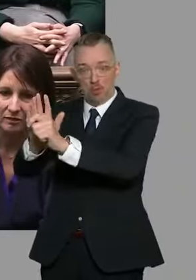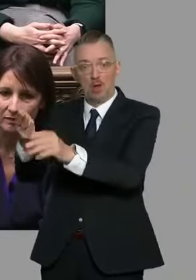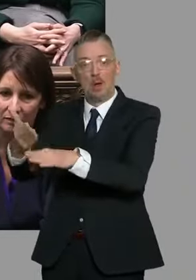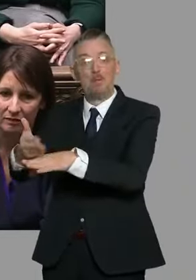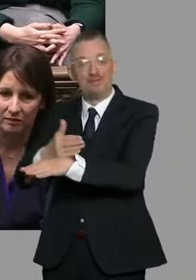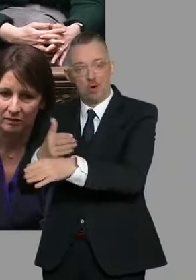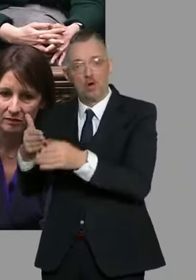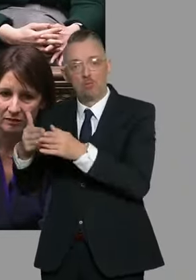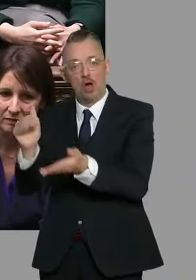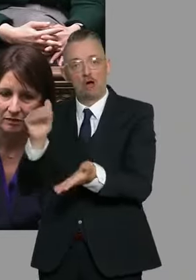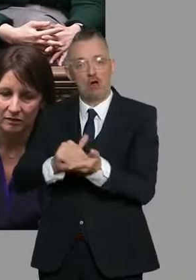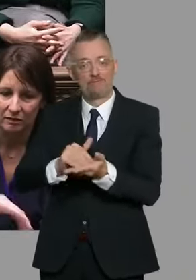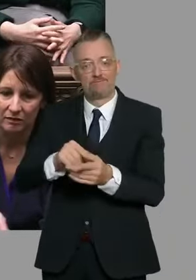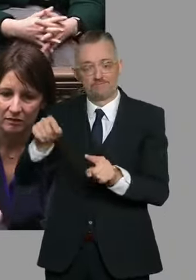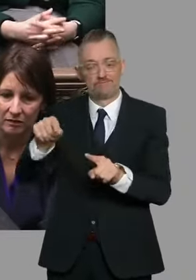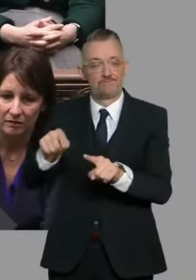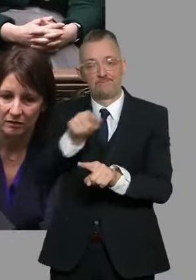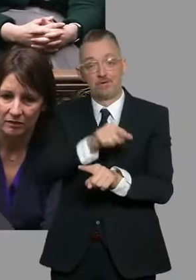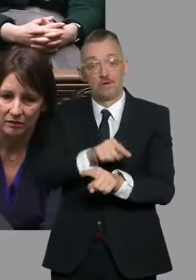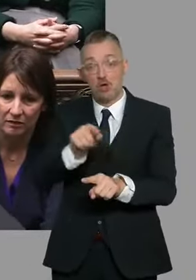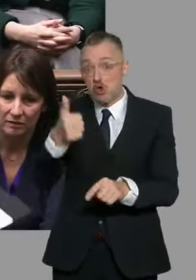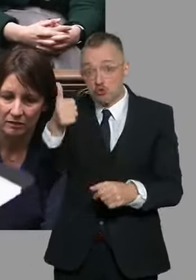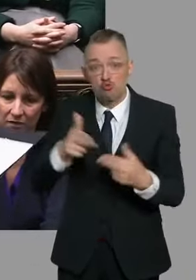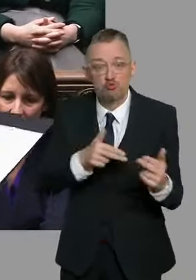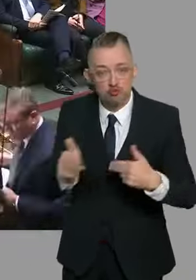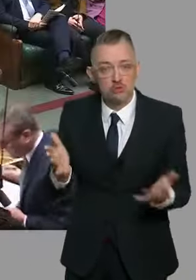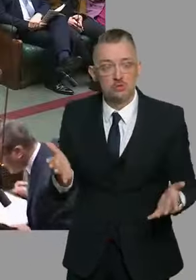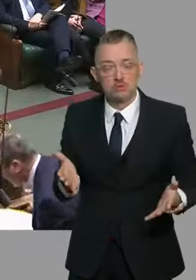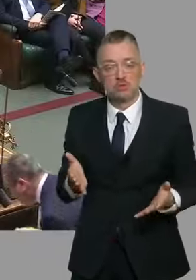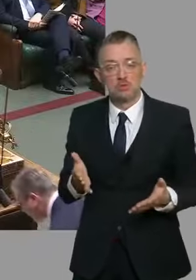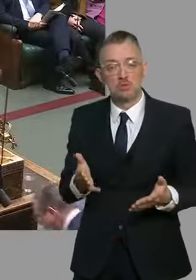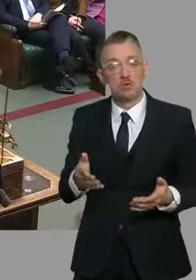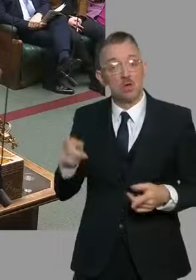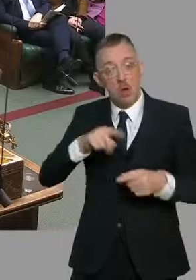All law enforcement think it's a good thing. Why does she think it's a bad thing?